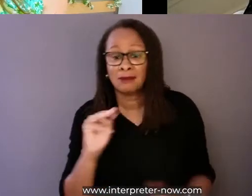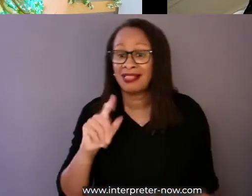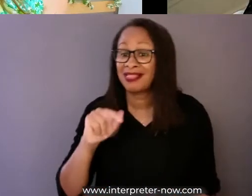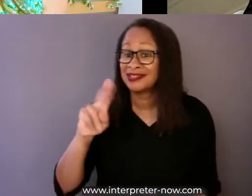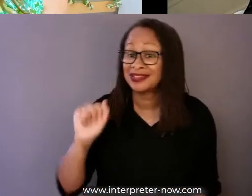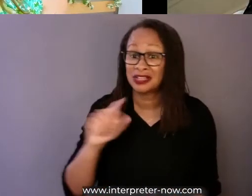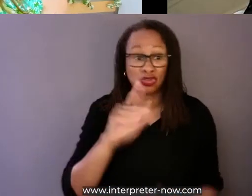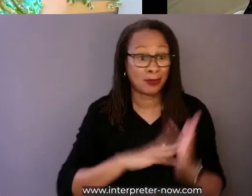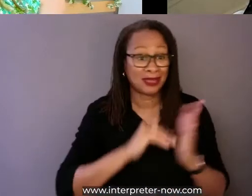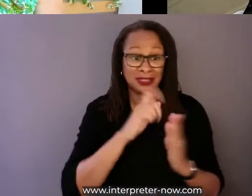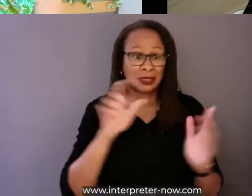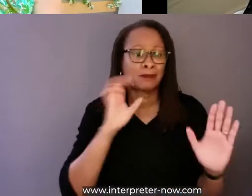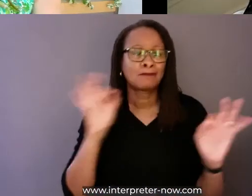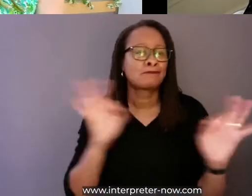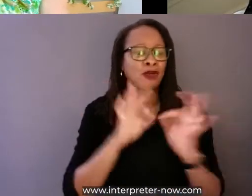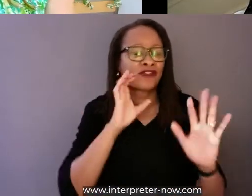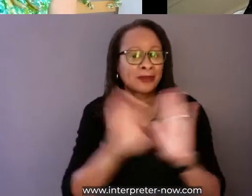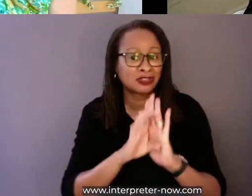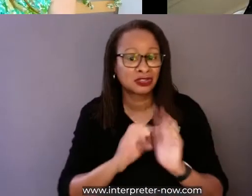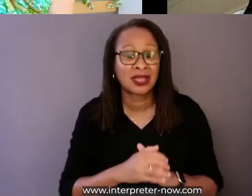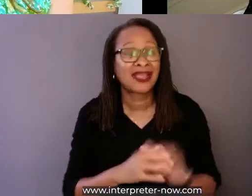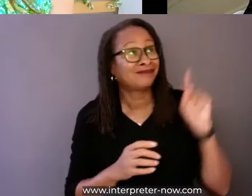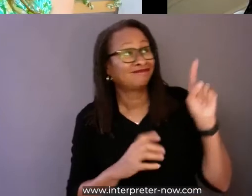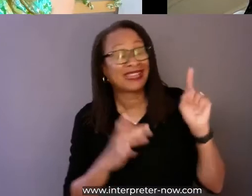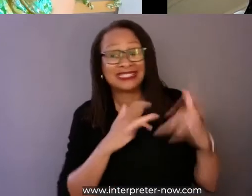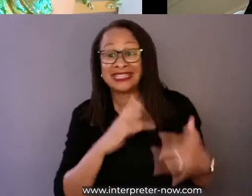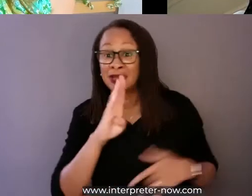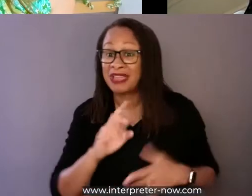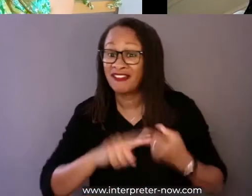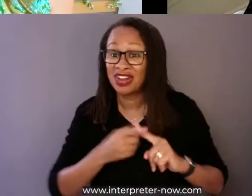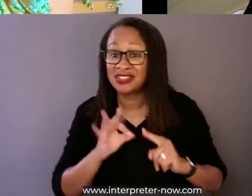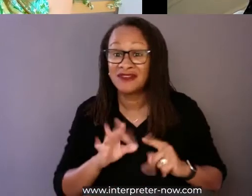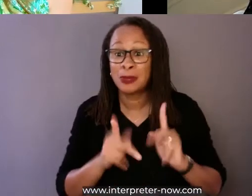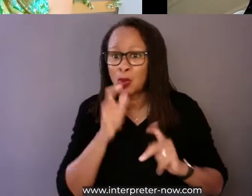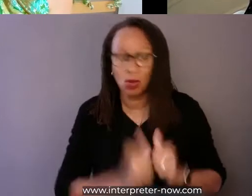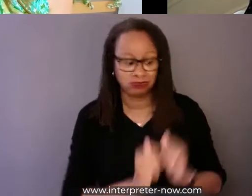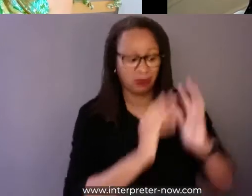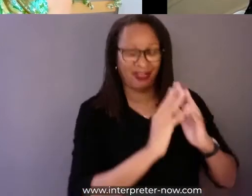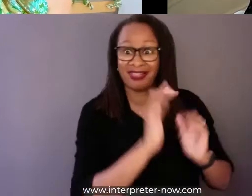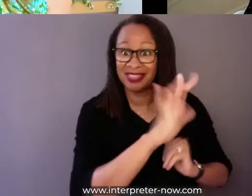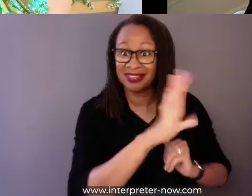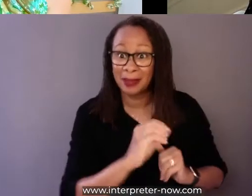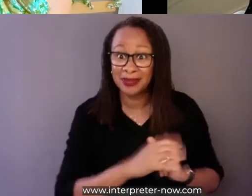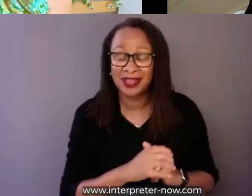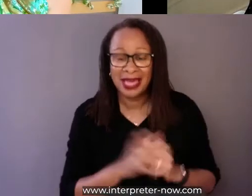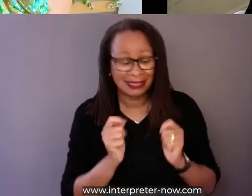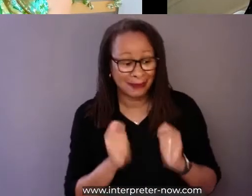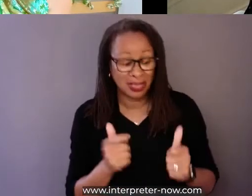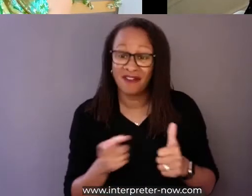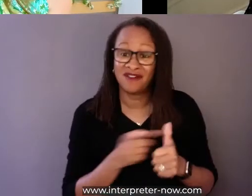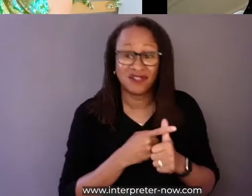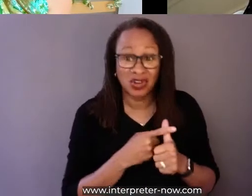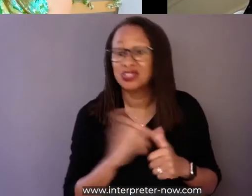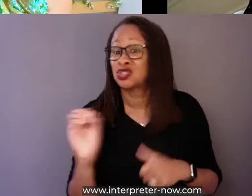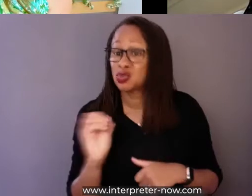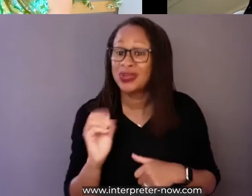you painted the perfect picture. These tended to be the friends of the founders. This tended to be the immediate first degree